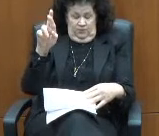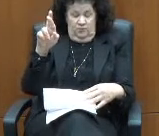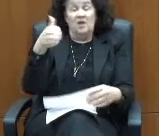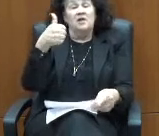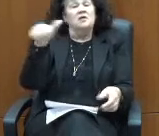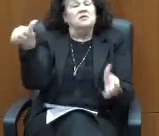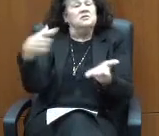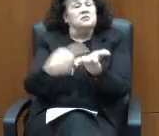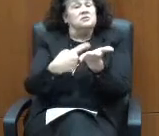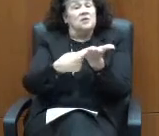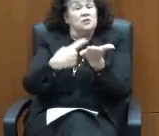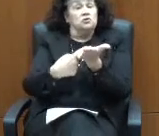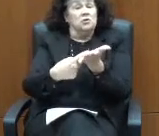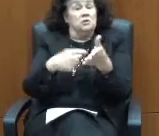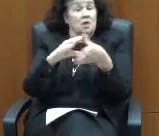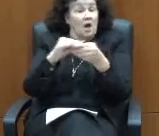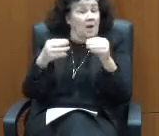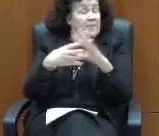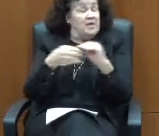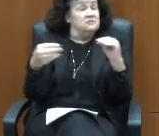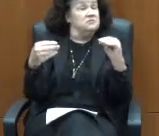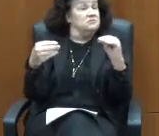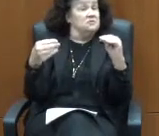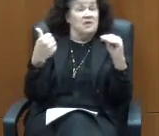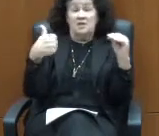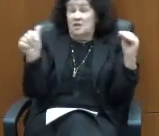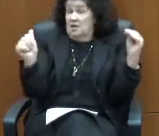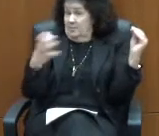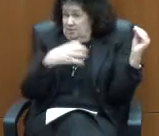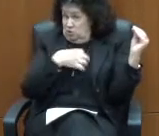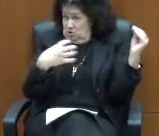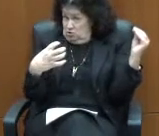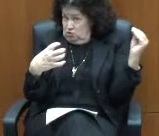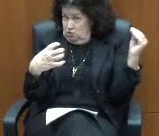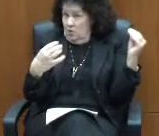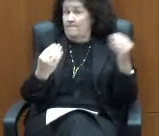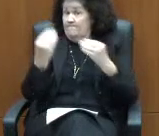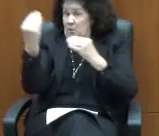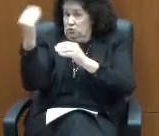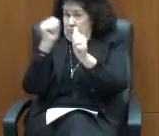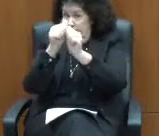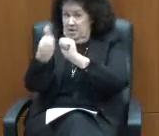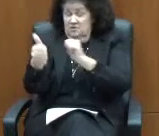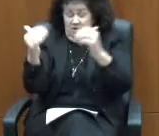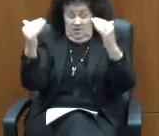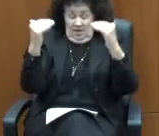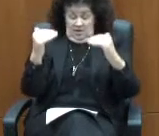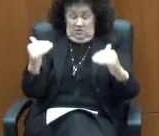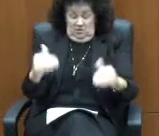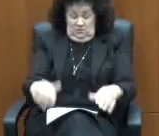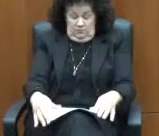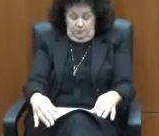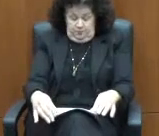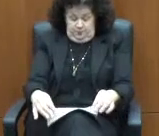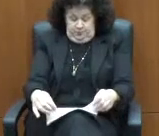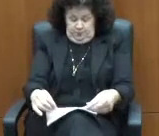Any discussion, comments? Any objection? Motion carried. Next item, please.